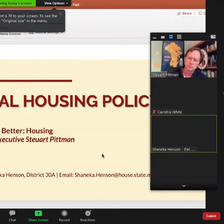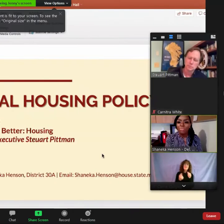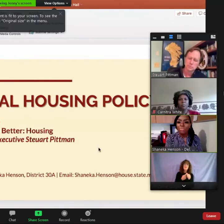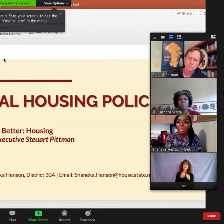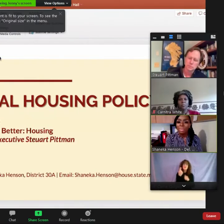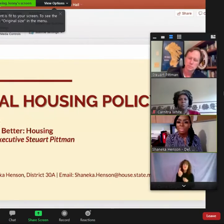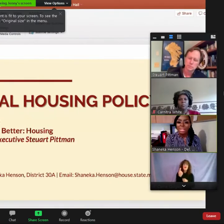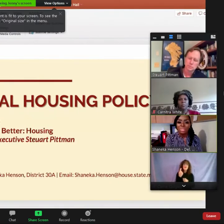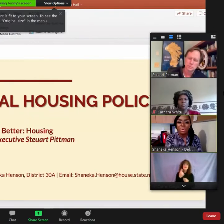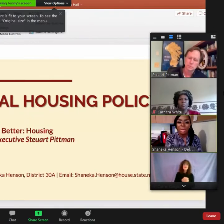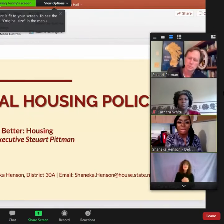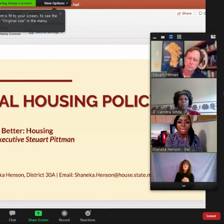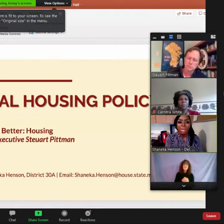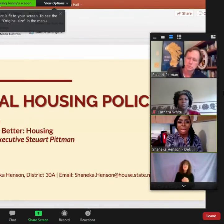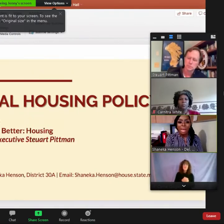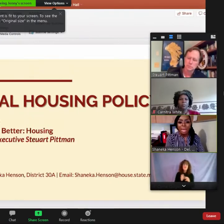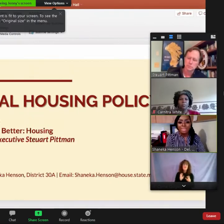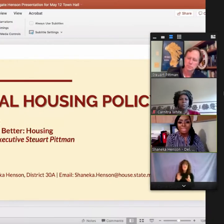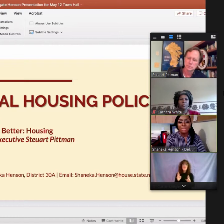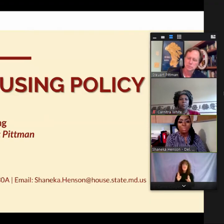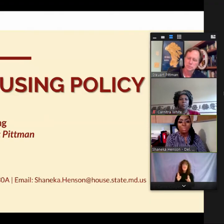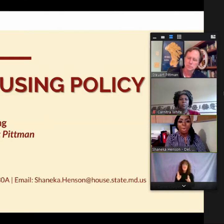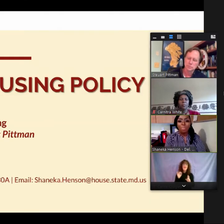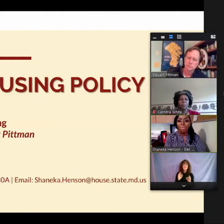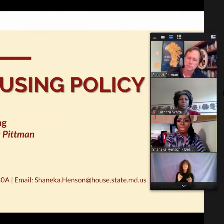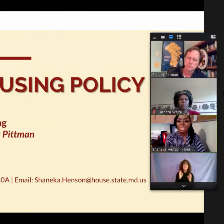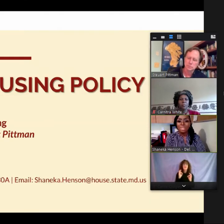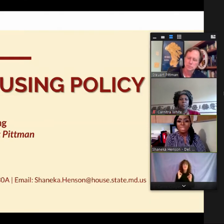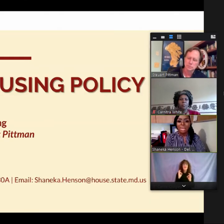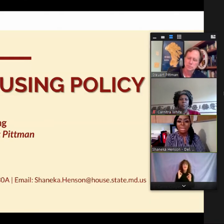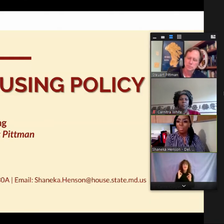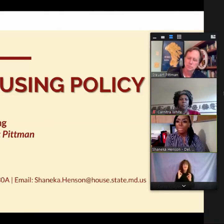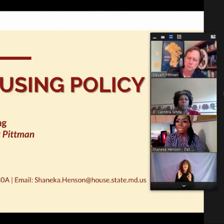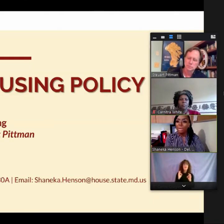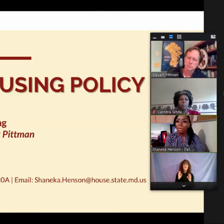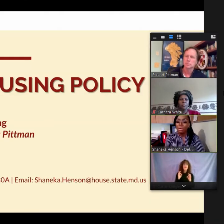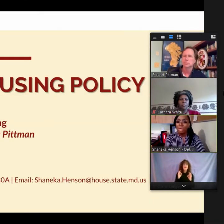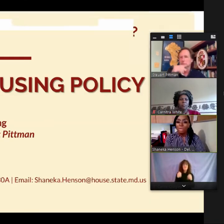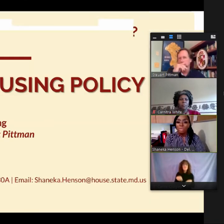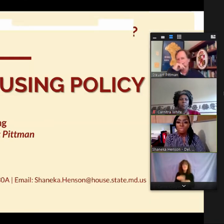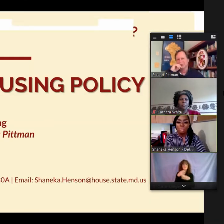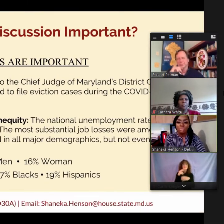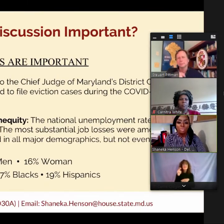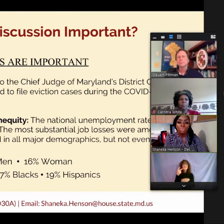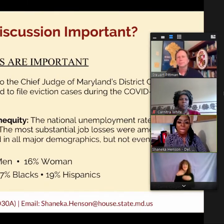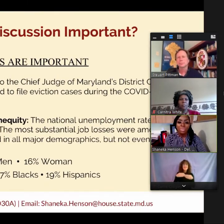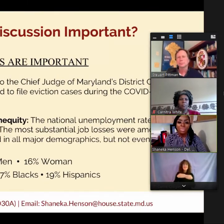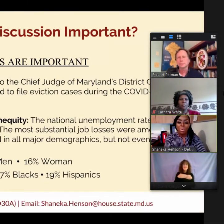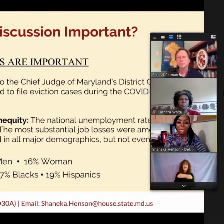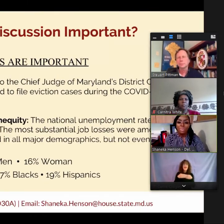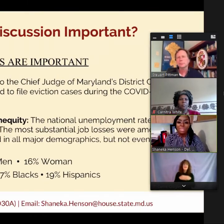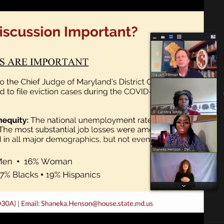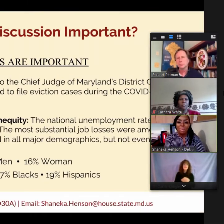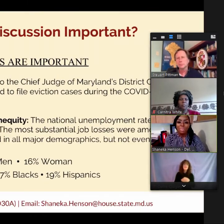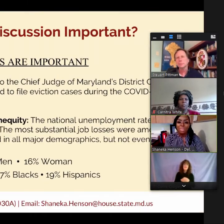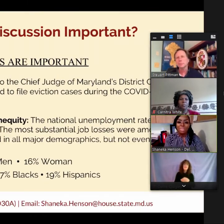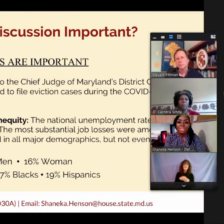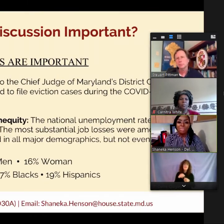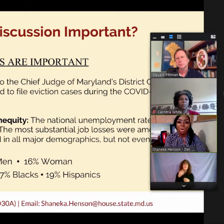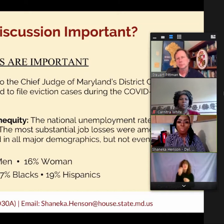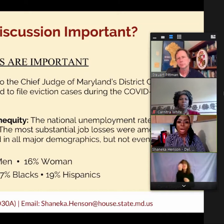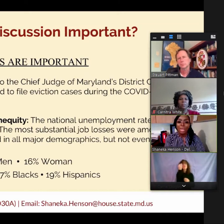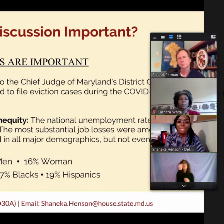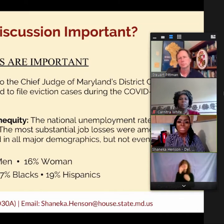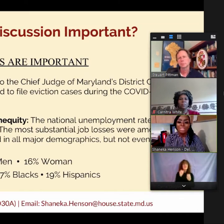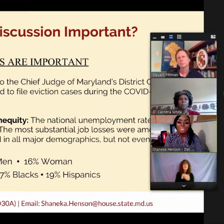one. If that's ready. Excellent. And we can pop right into the second one there. So Stuart, I thought when I was thinking about